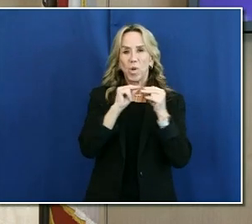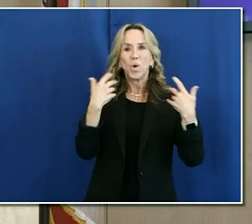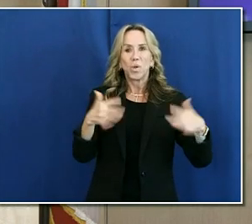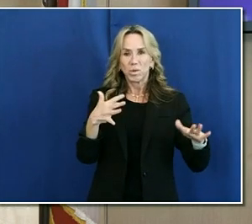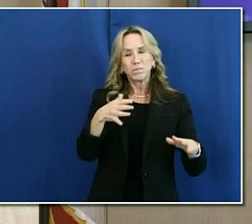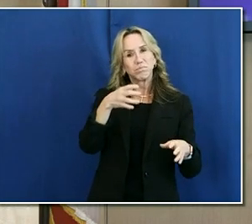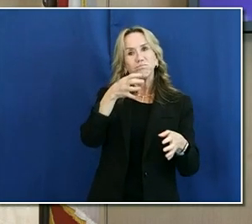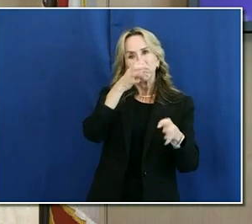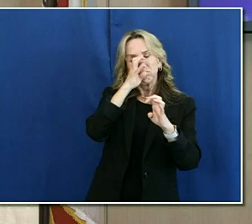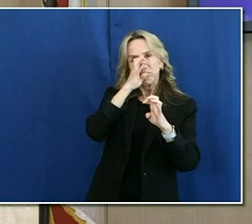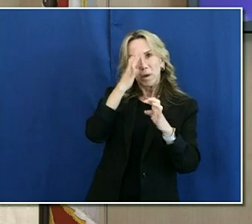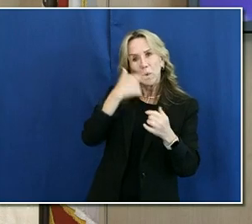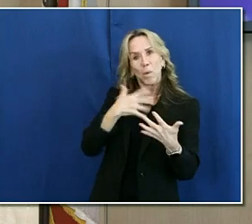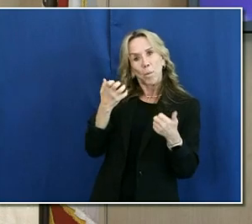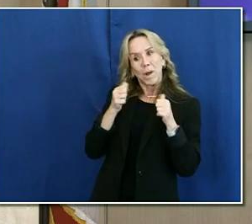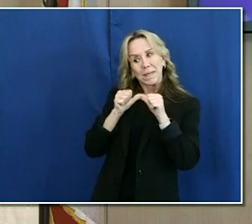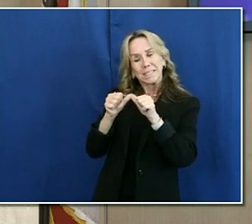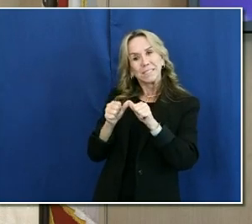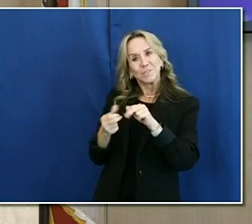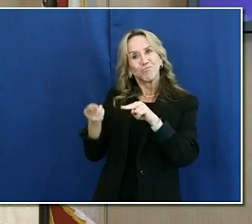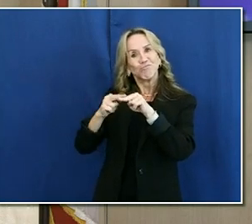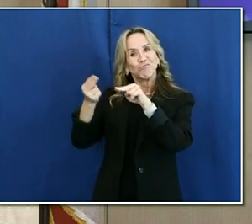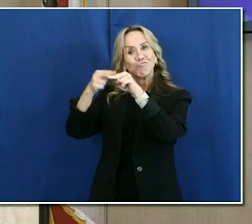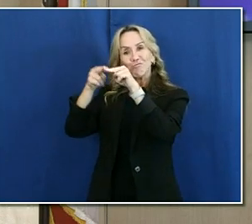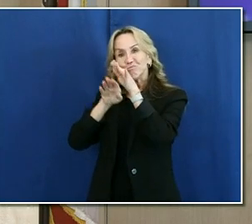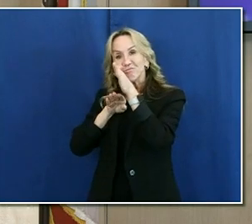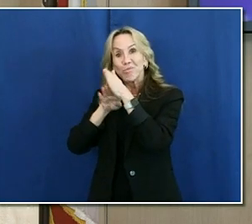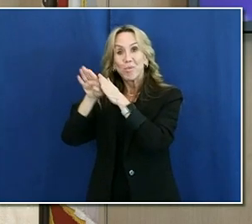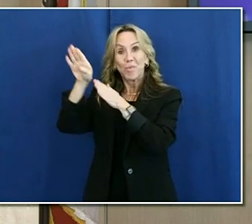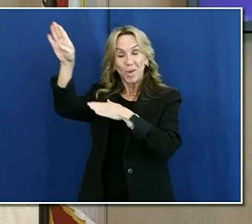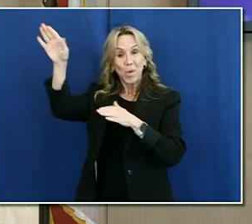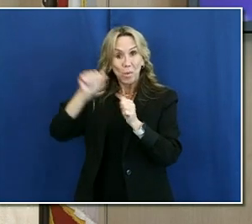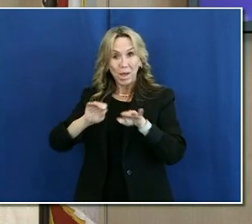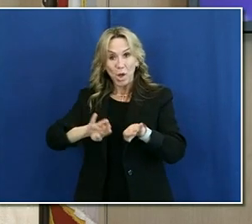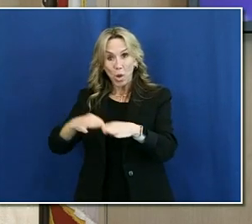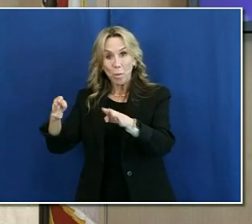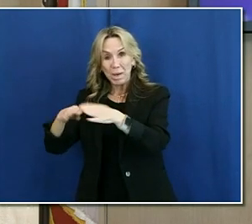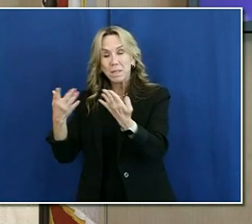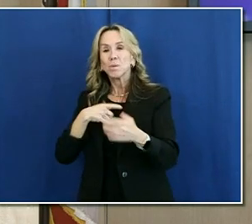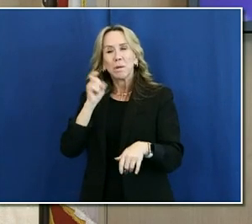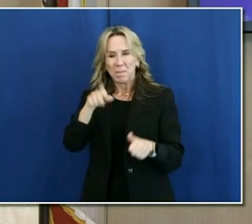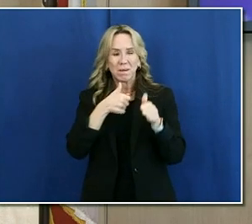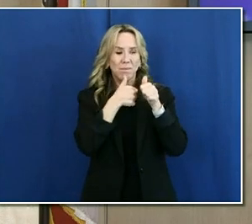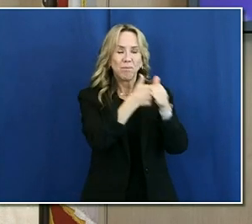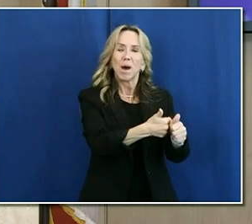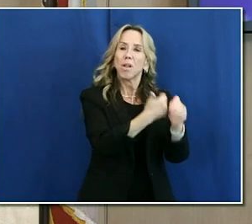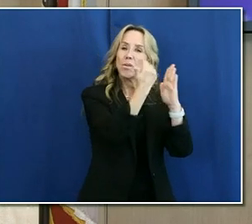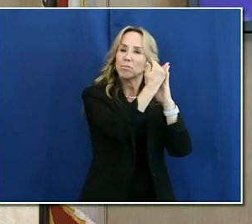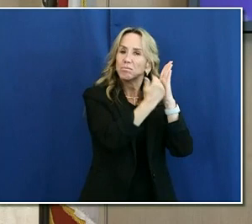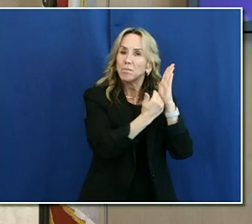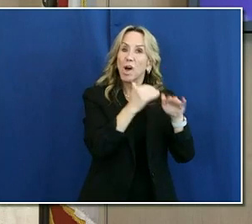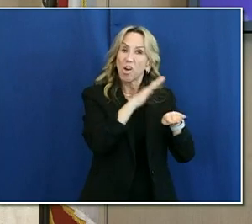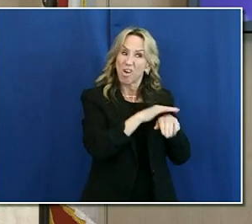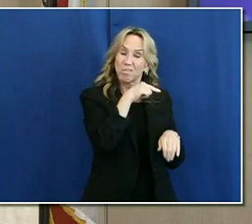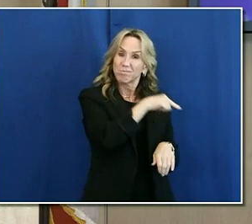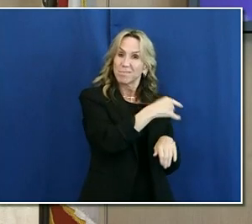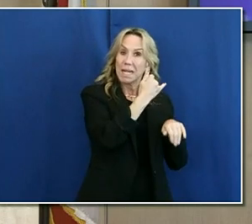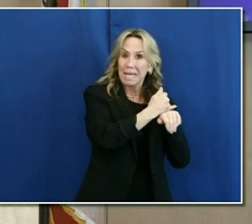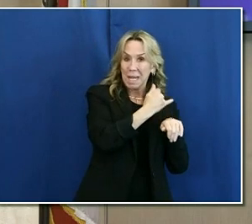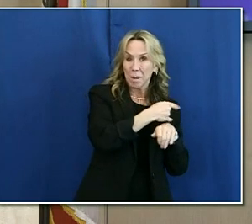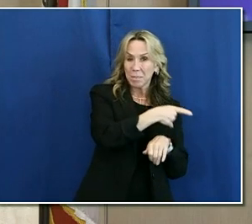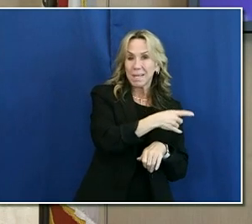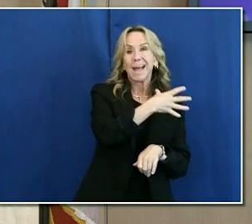upward trajectory, we need to work together and adhere to the guidelines both on campus and off campus. At SDSU, this